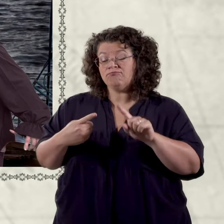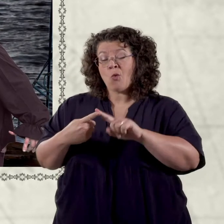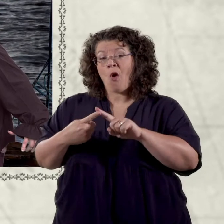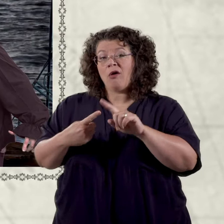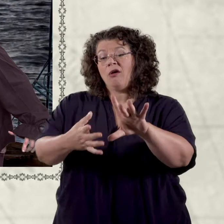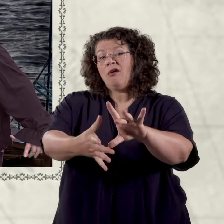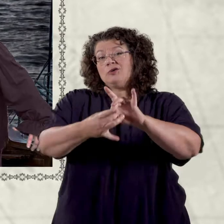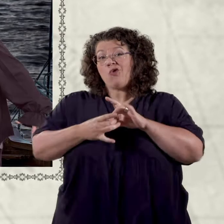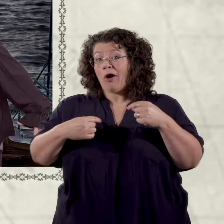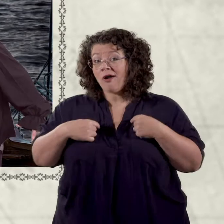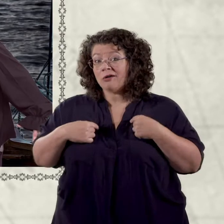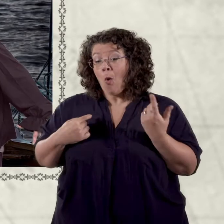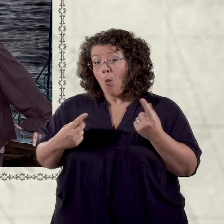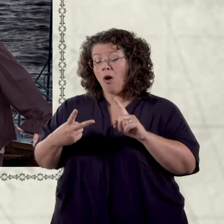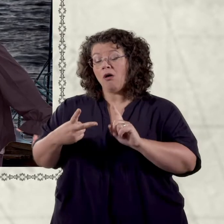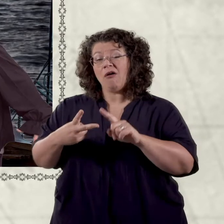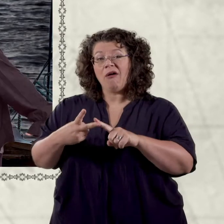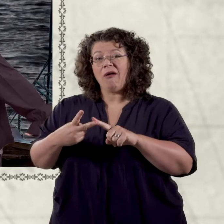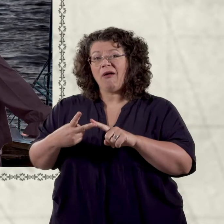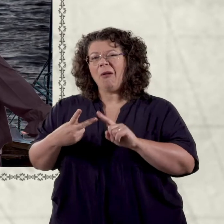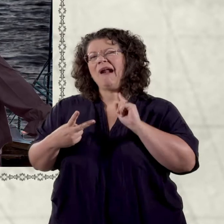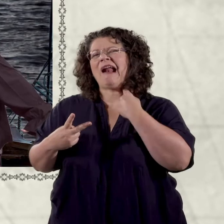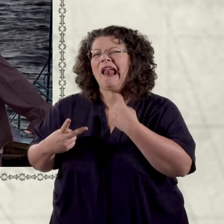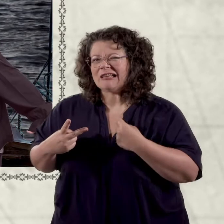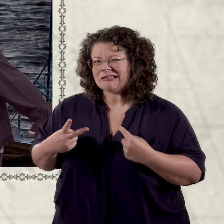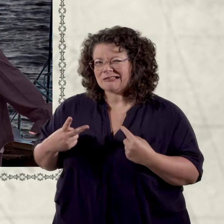join us or to be killed."